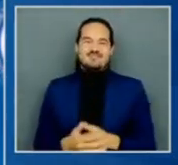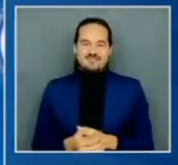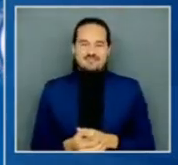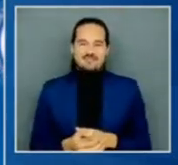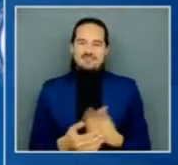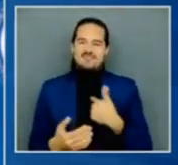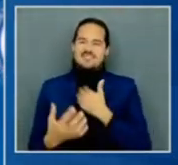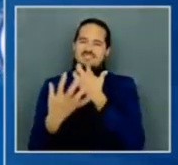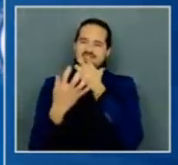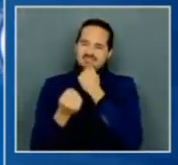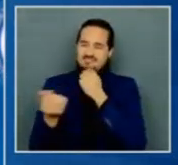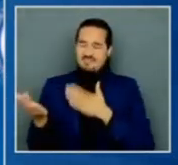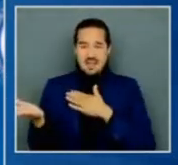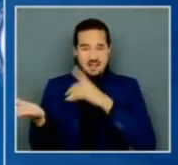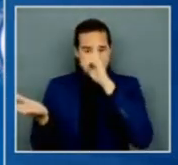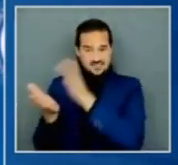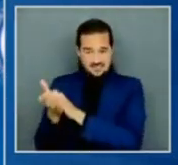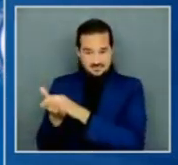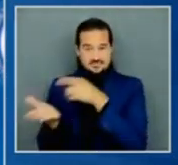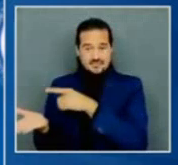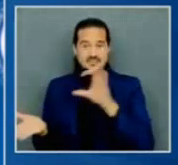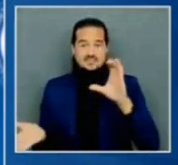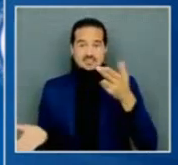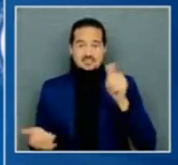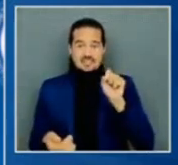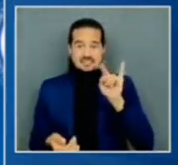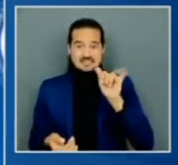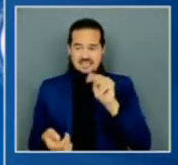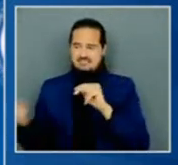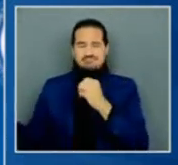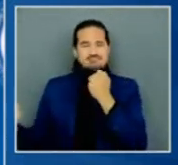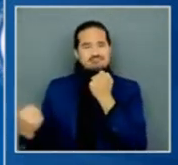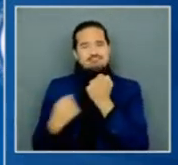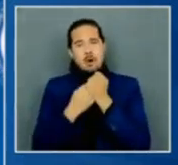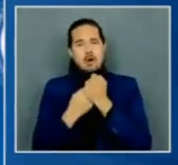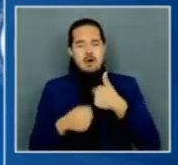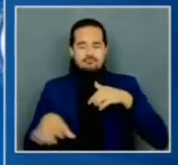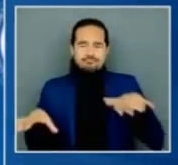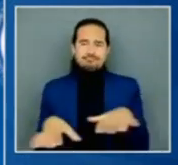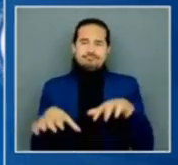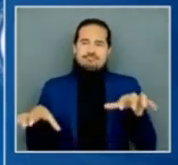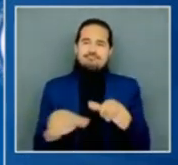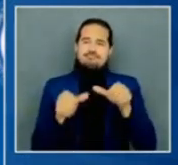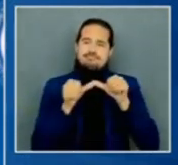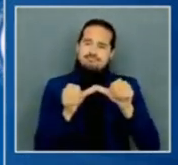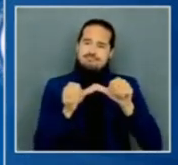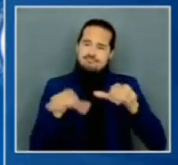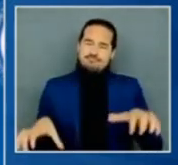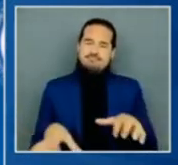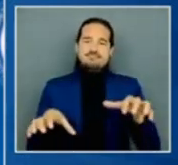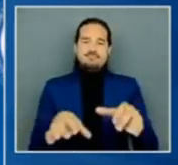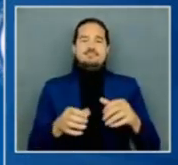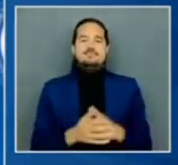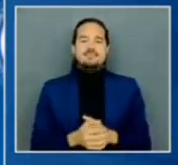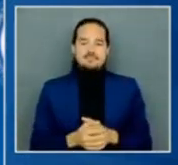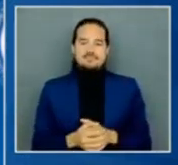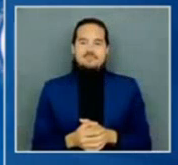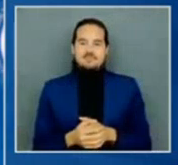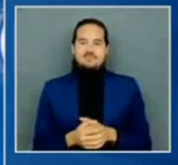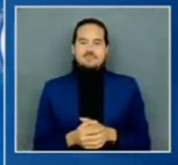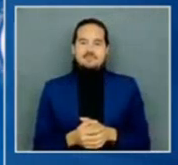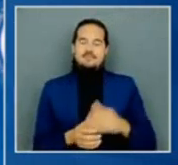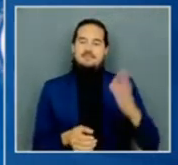that he sacrifices to support me in public service. First time I ran for office was on a platform of